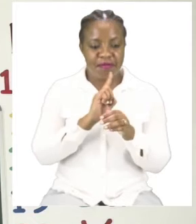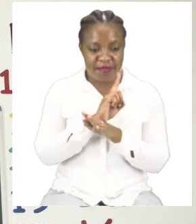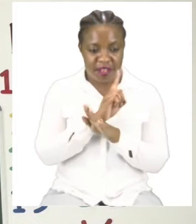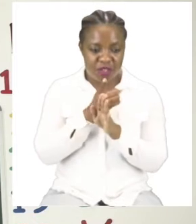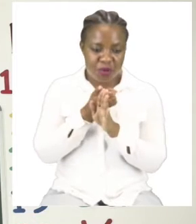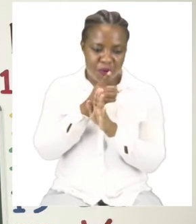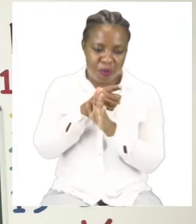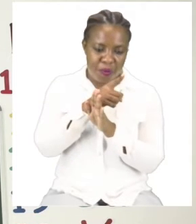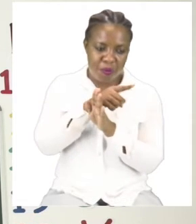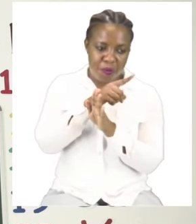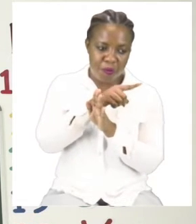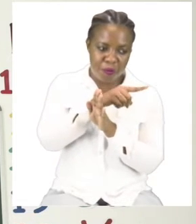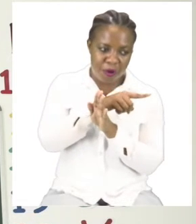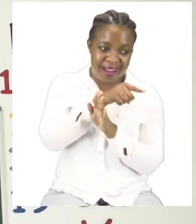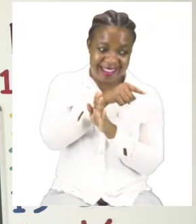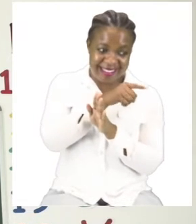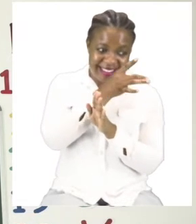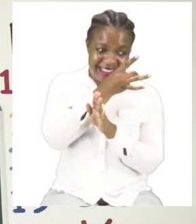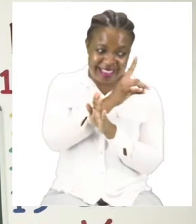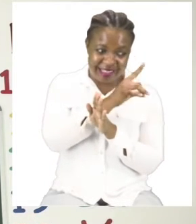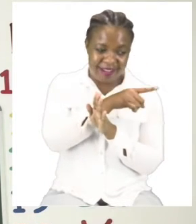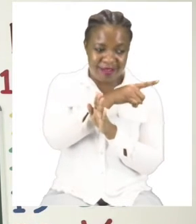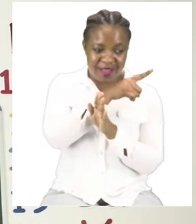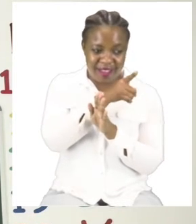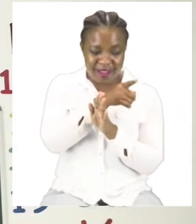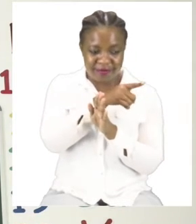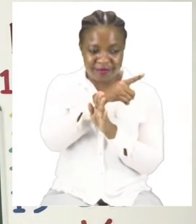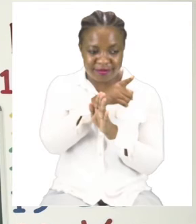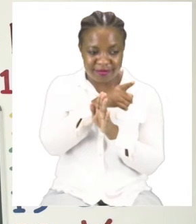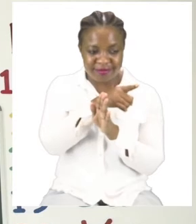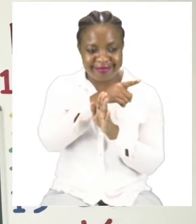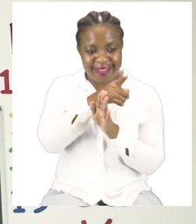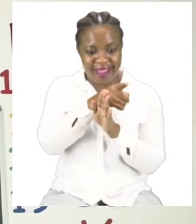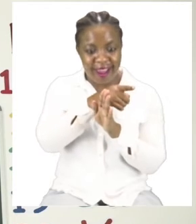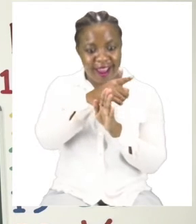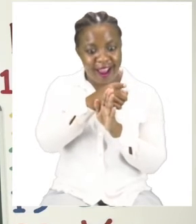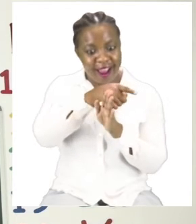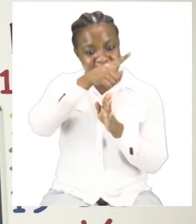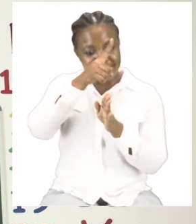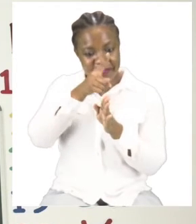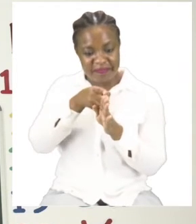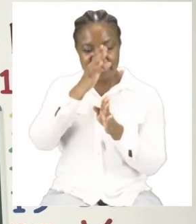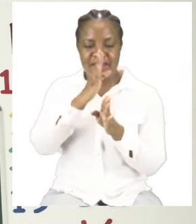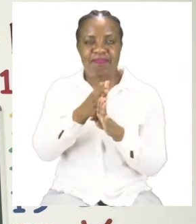let's count 5 going to 13. Let's go.